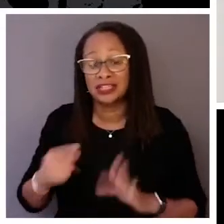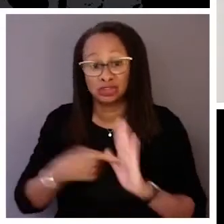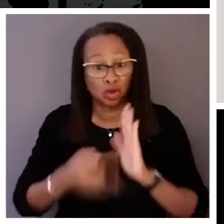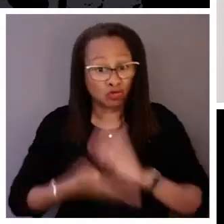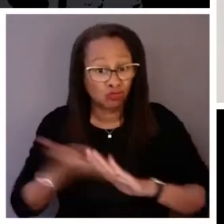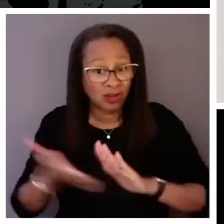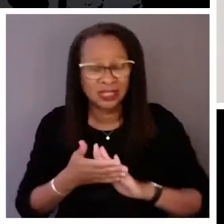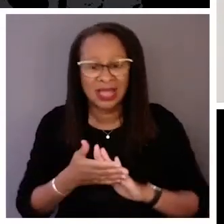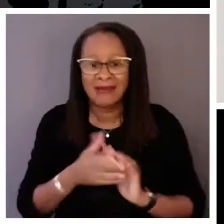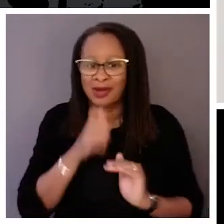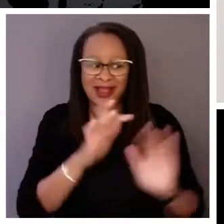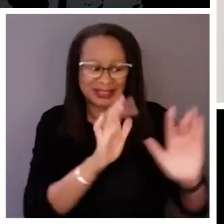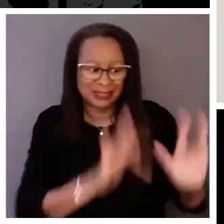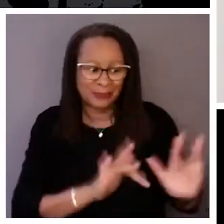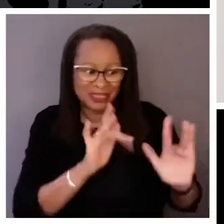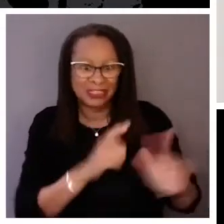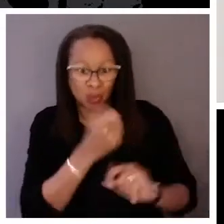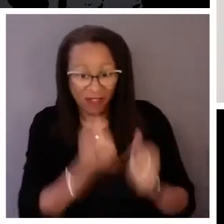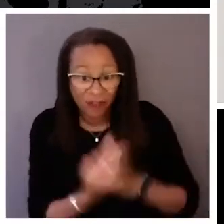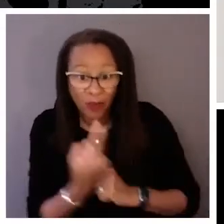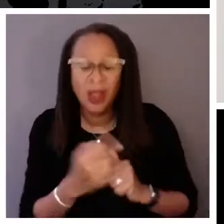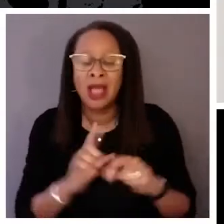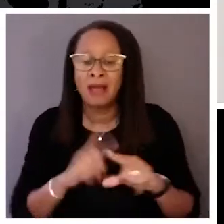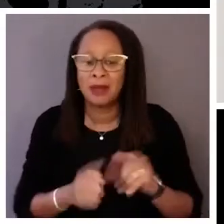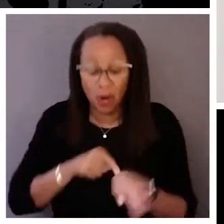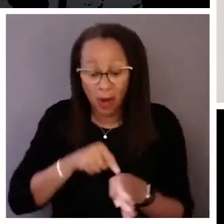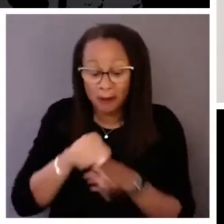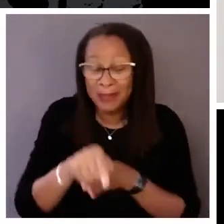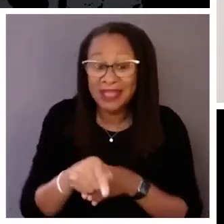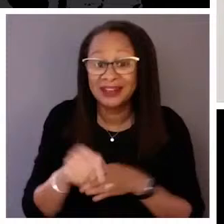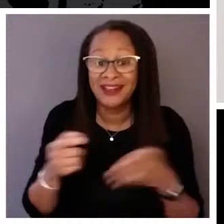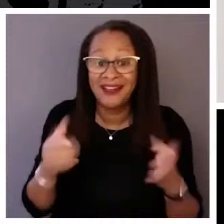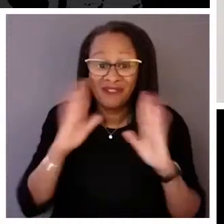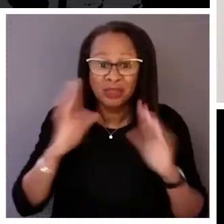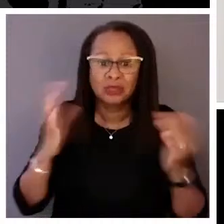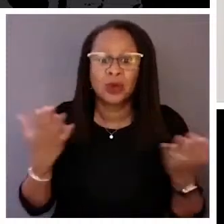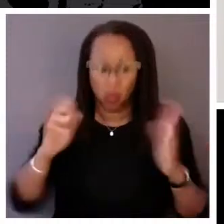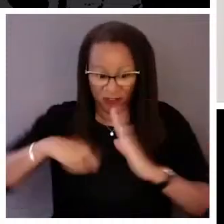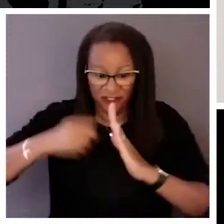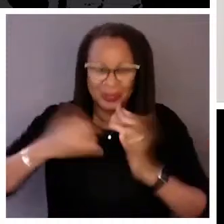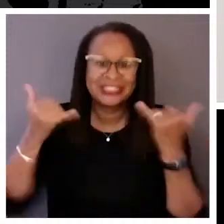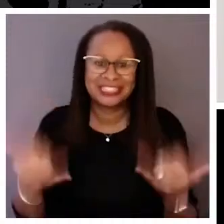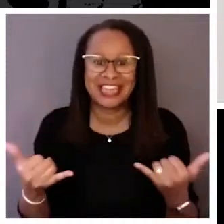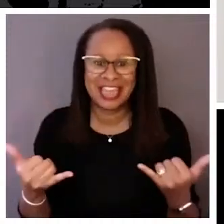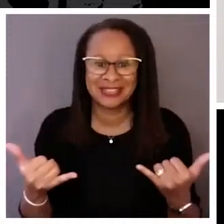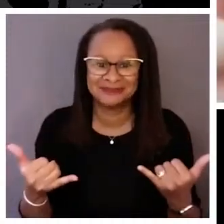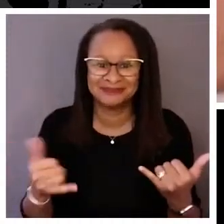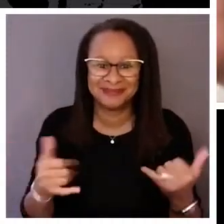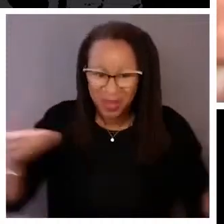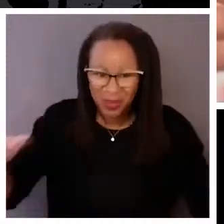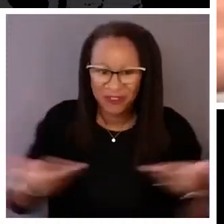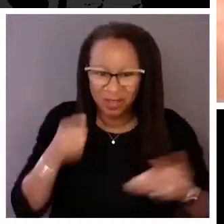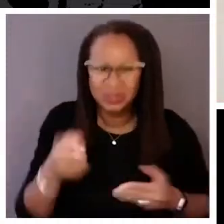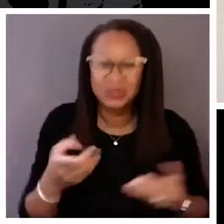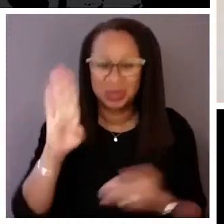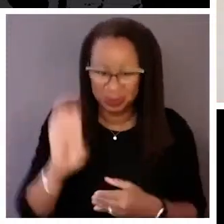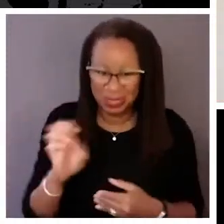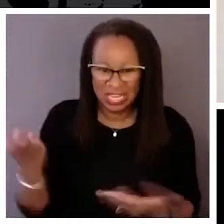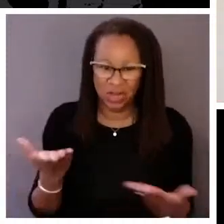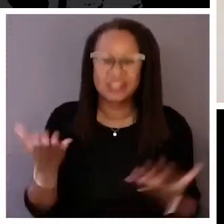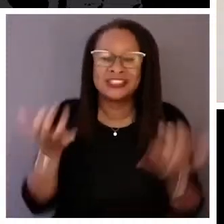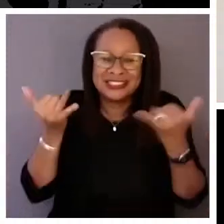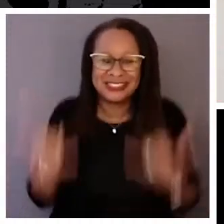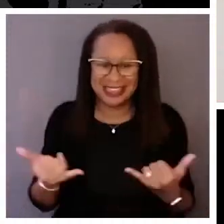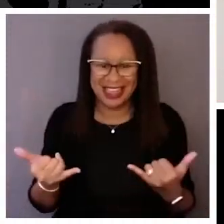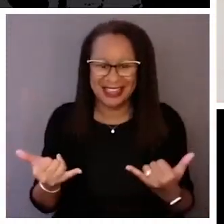to everyone who has a child, but our main focus is like, we're shooting this today and we've hired you to be here. So